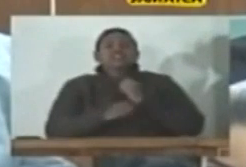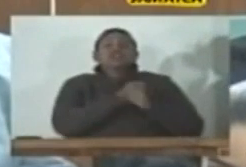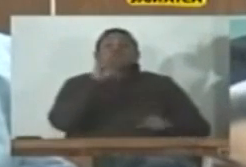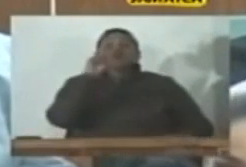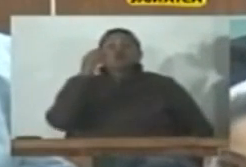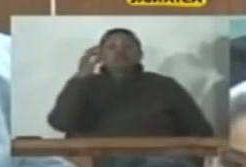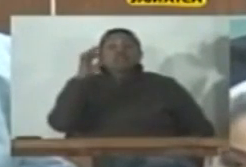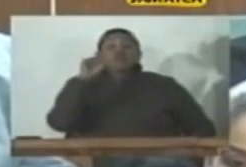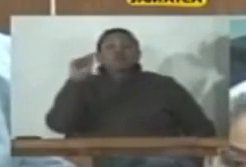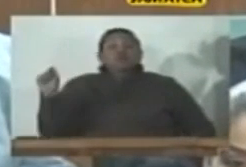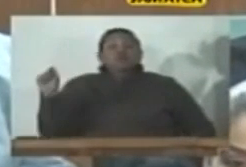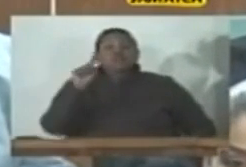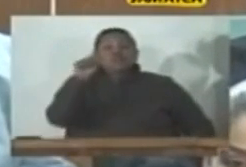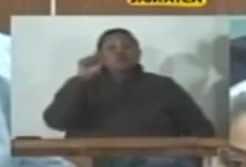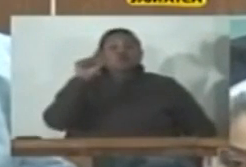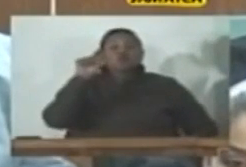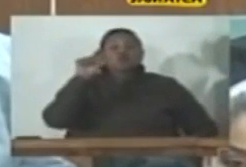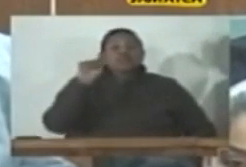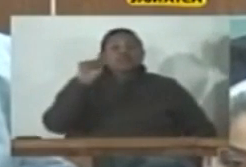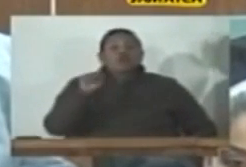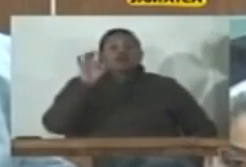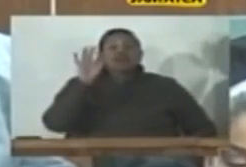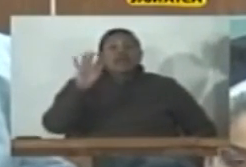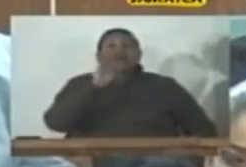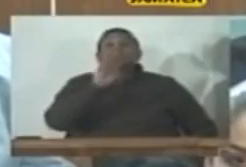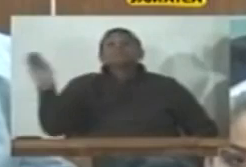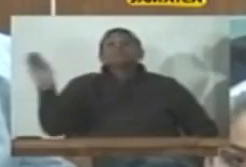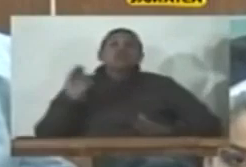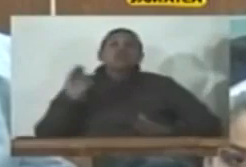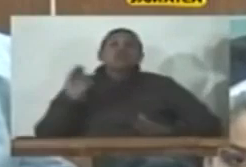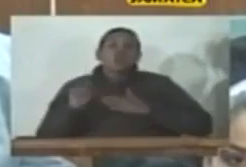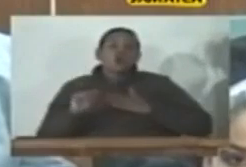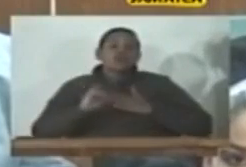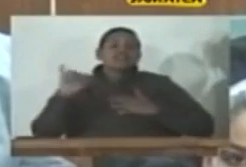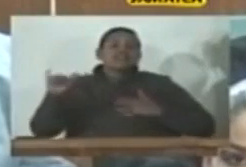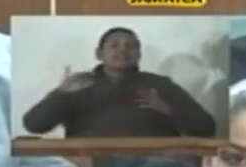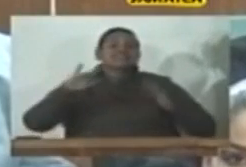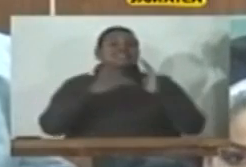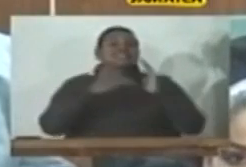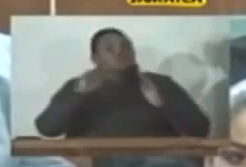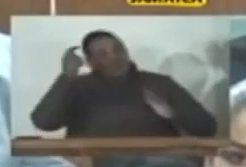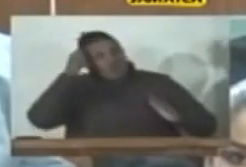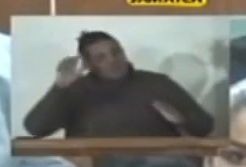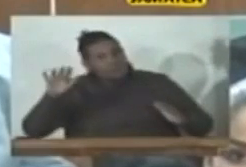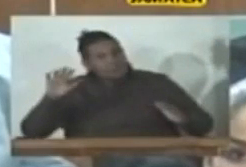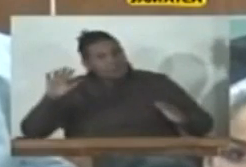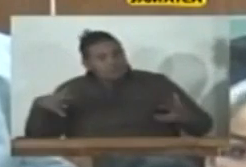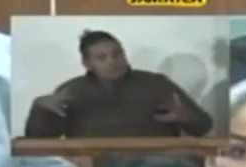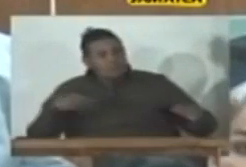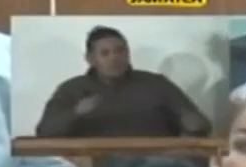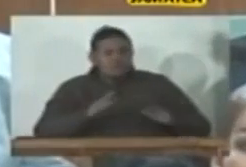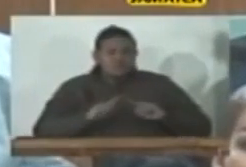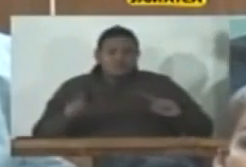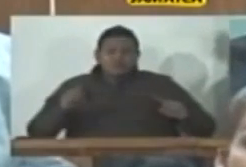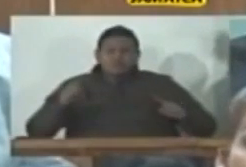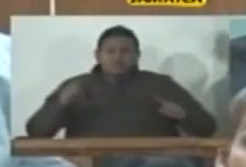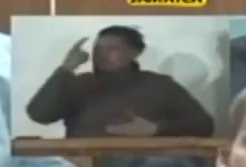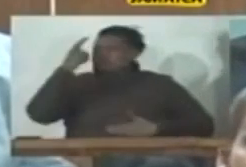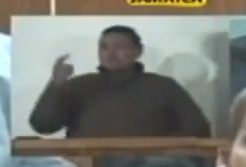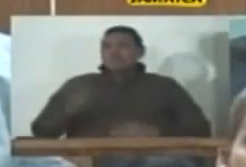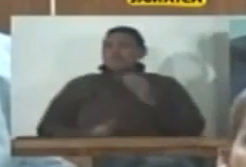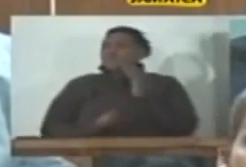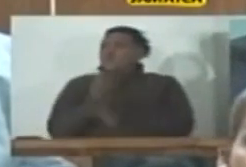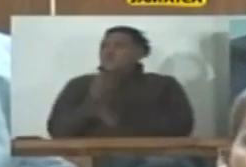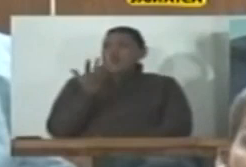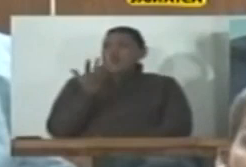That was for central government. However, because growth has not been where we had projected it, the government is